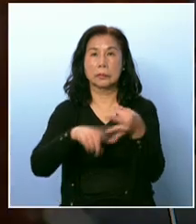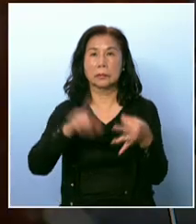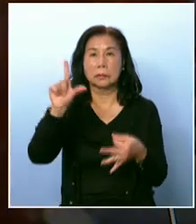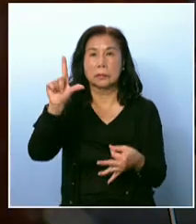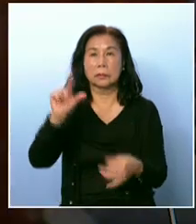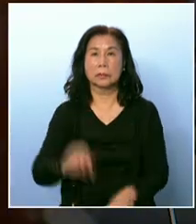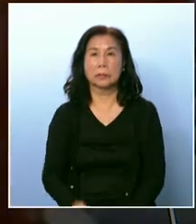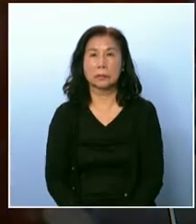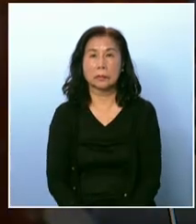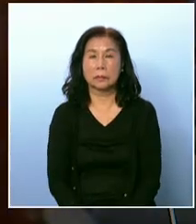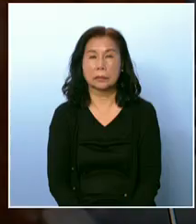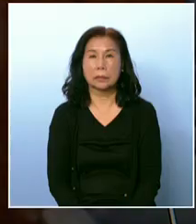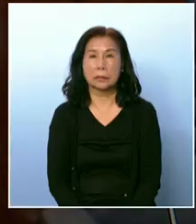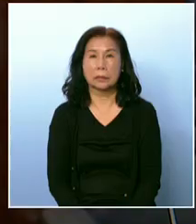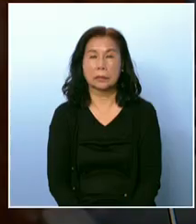Starry Lee.